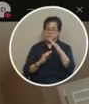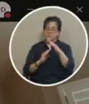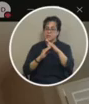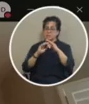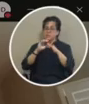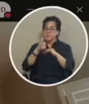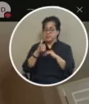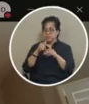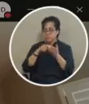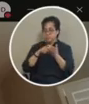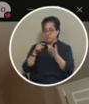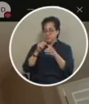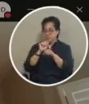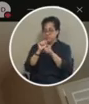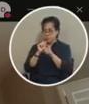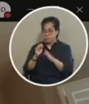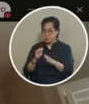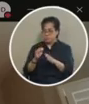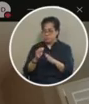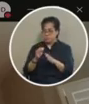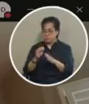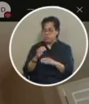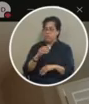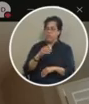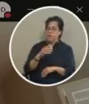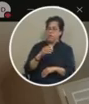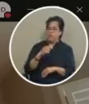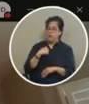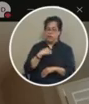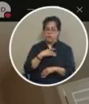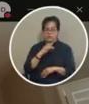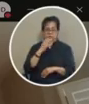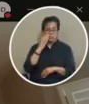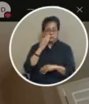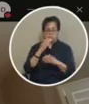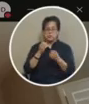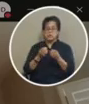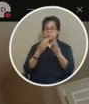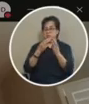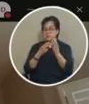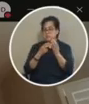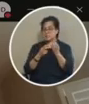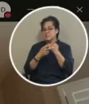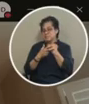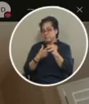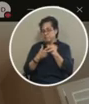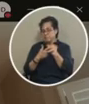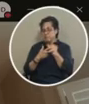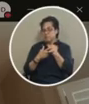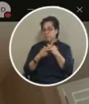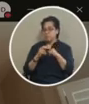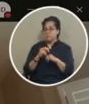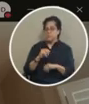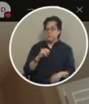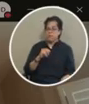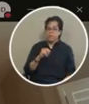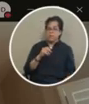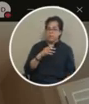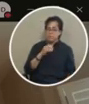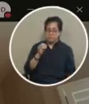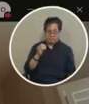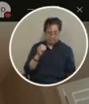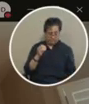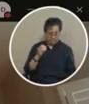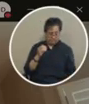10 paid employees at the city. I'd like to know what that savings would look like when we're in dire need. And